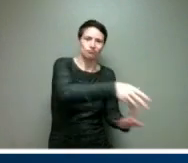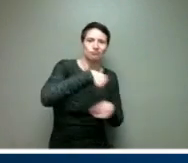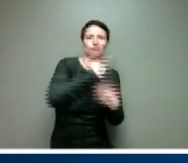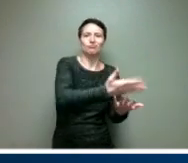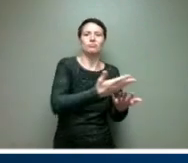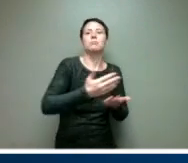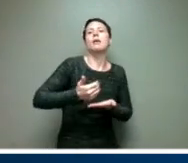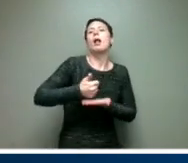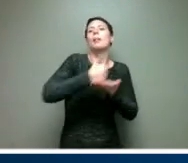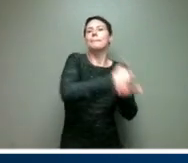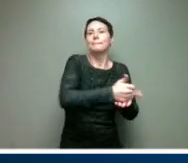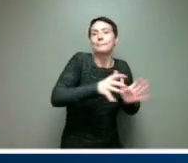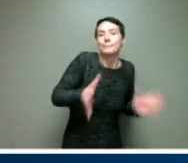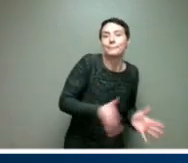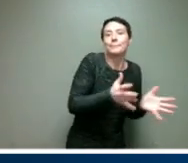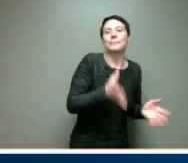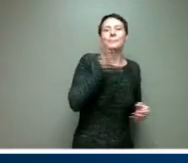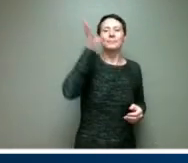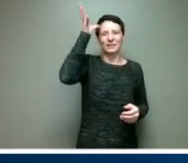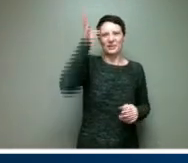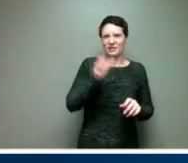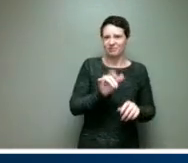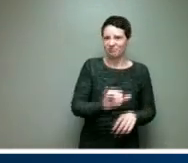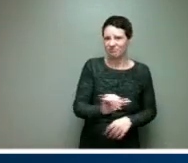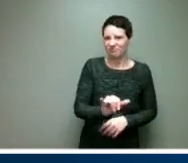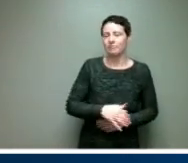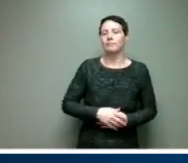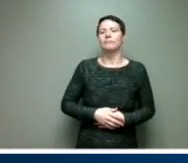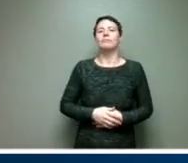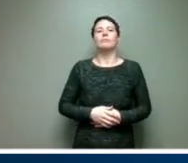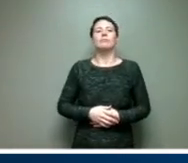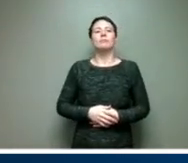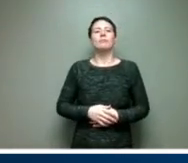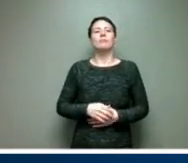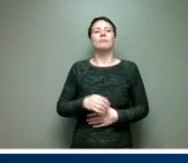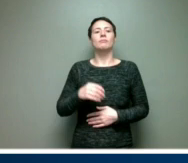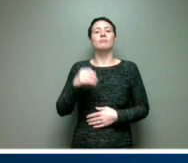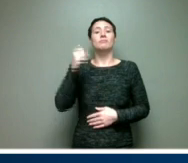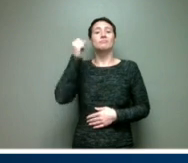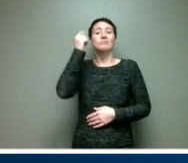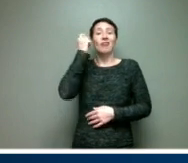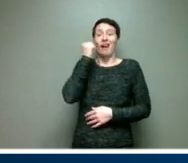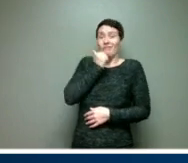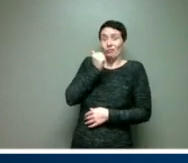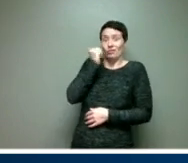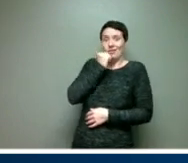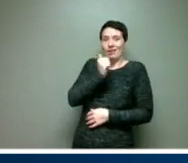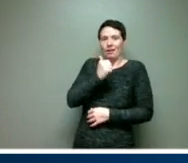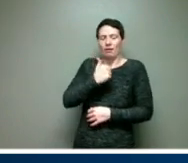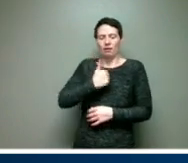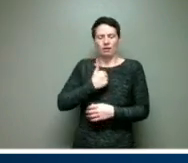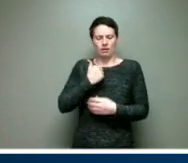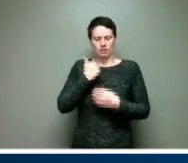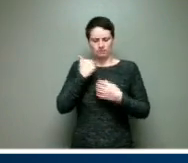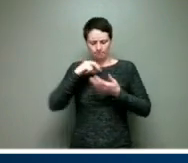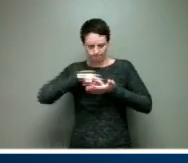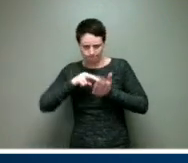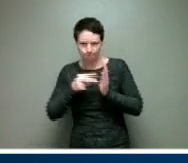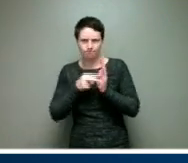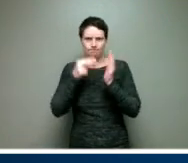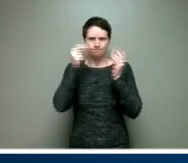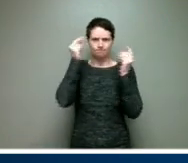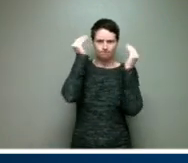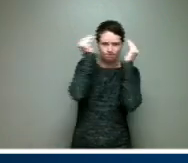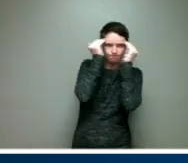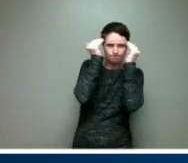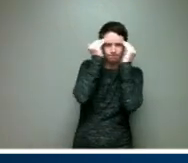I know that every day I'm thinking about what kind of experiences I'm giving my kids, and I'm also thinking about everything